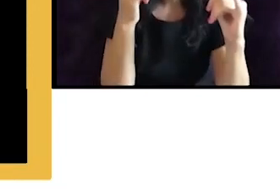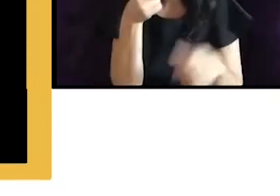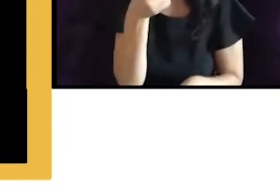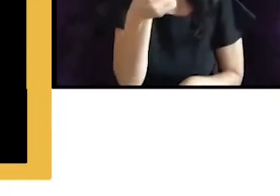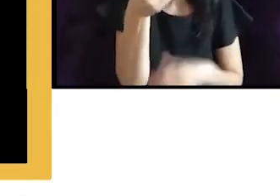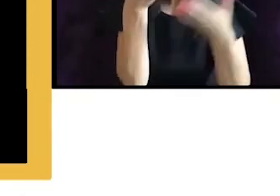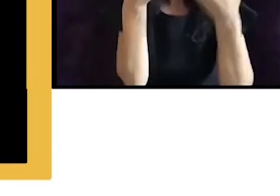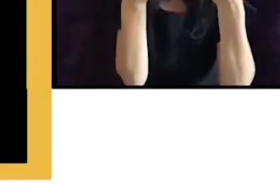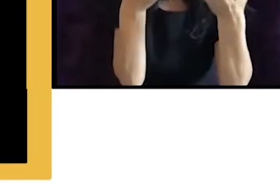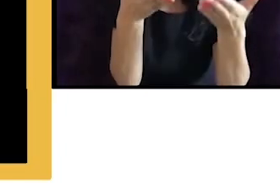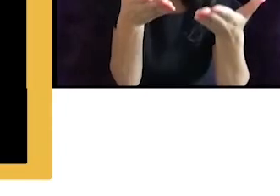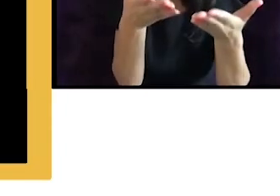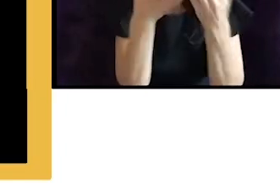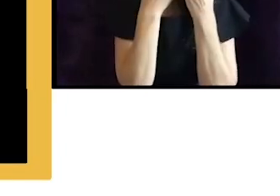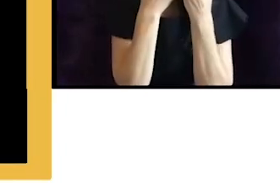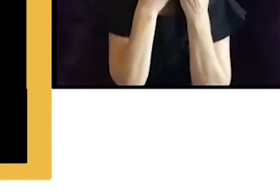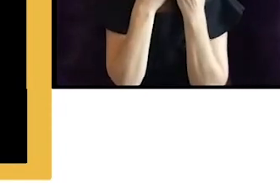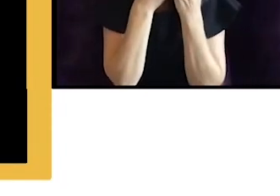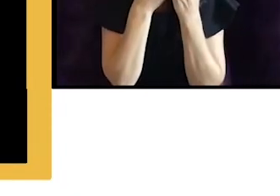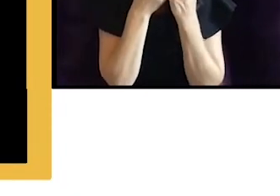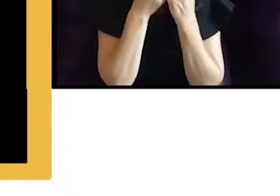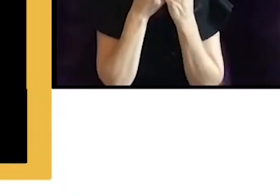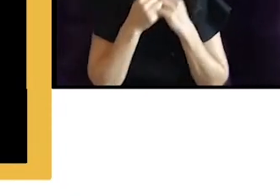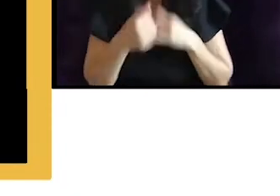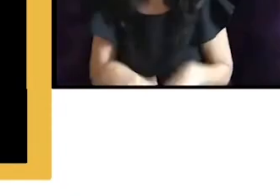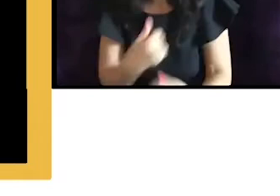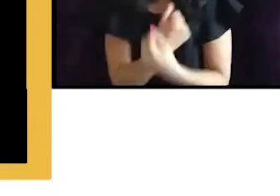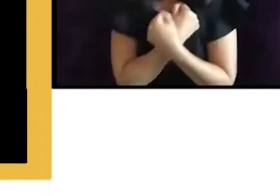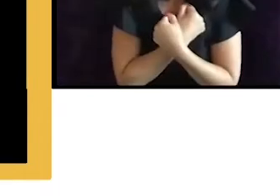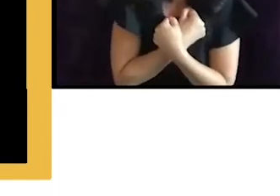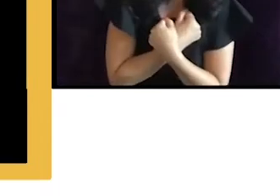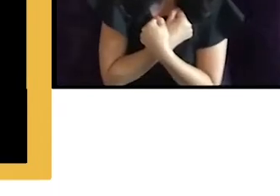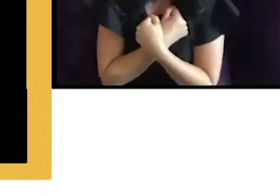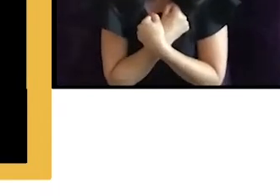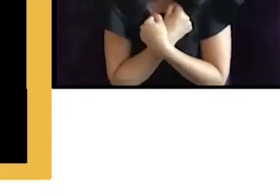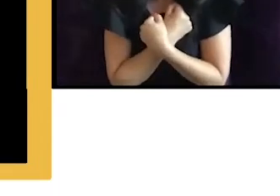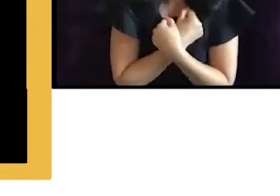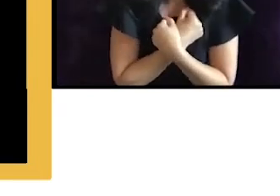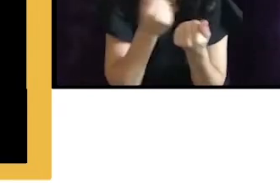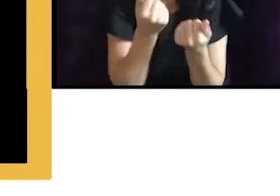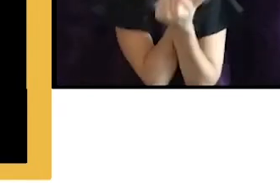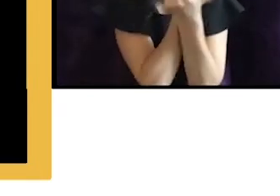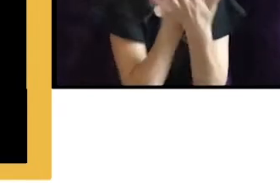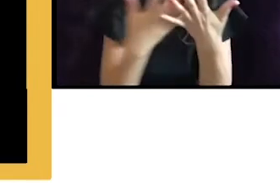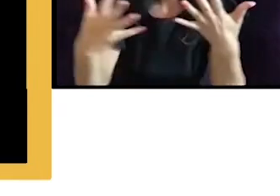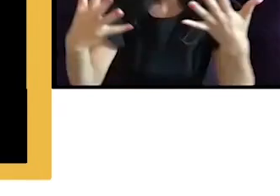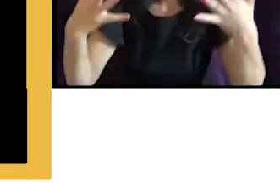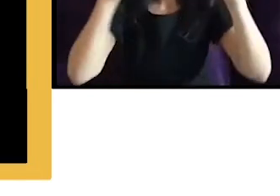You are all I long for, all I